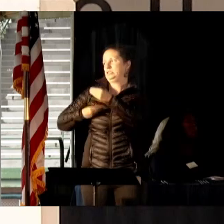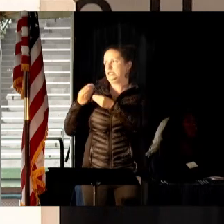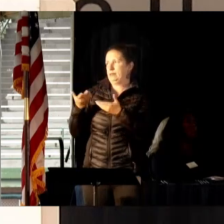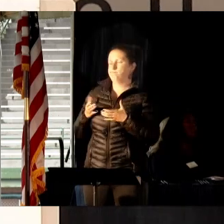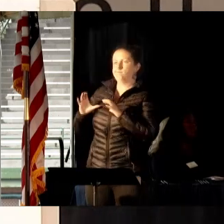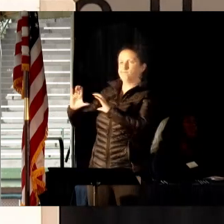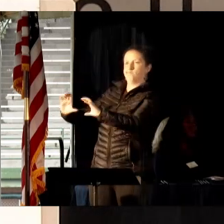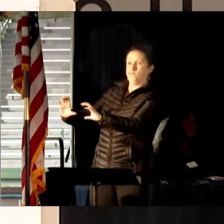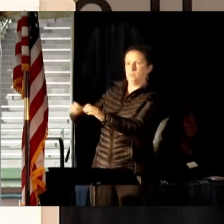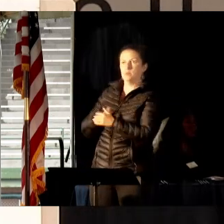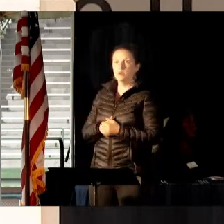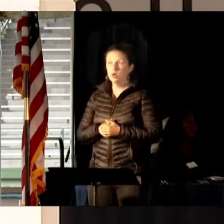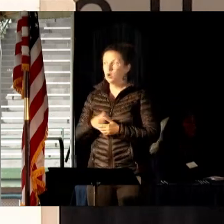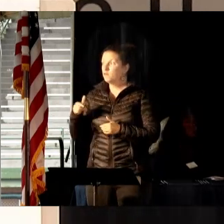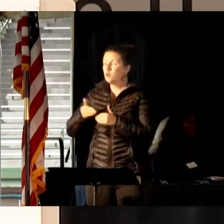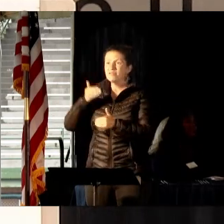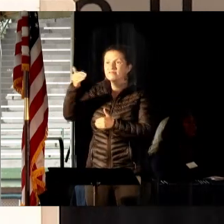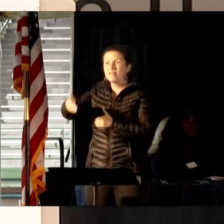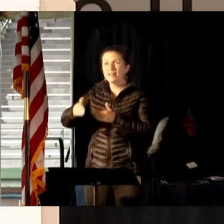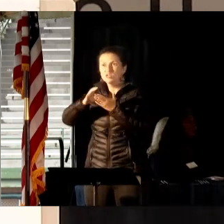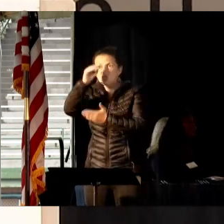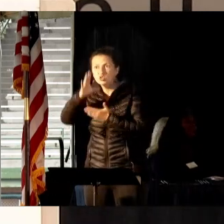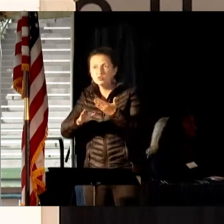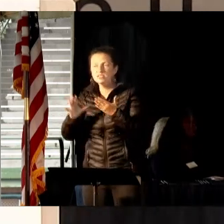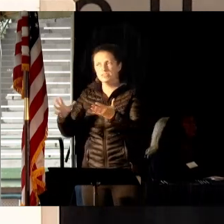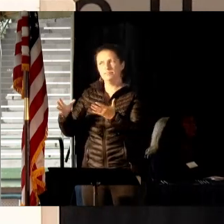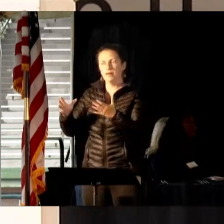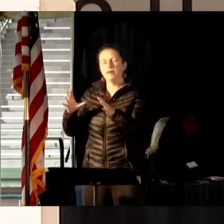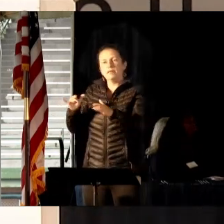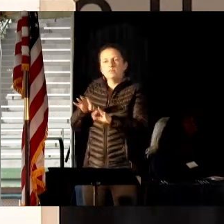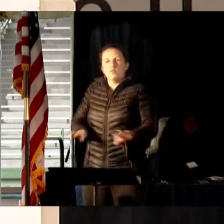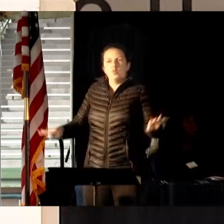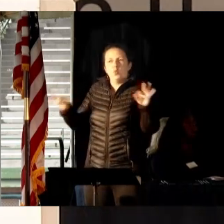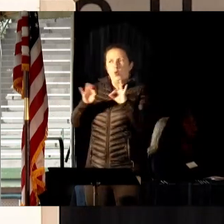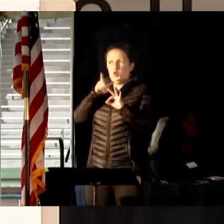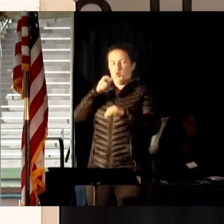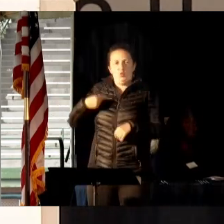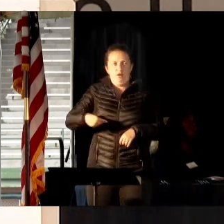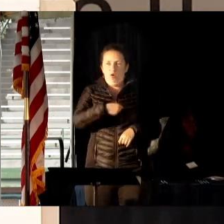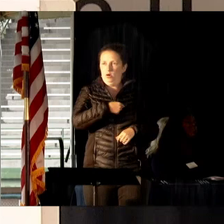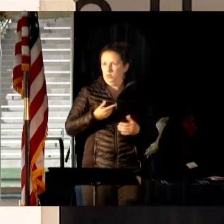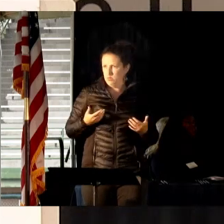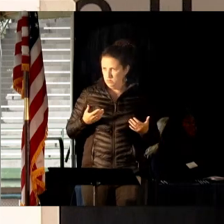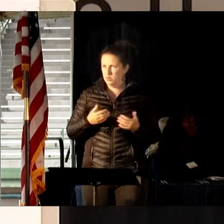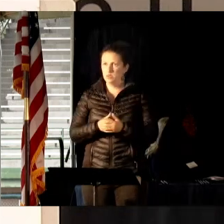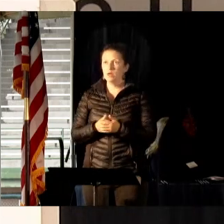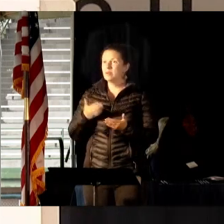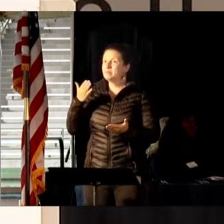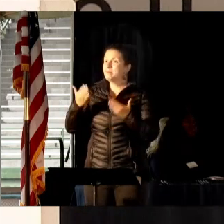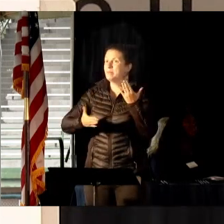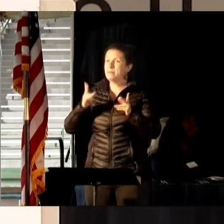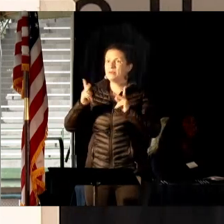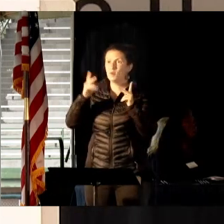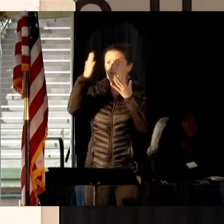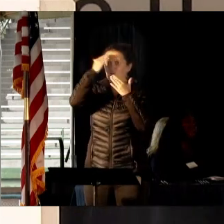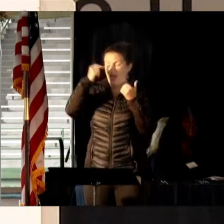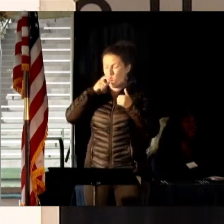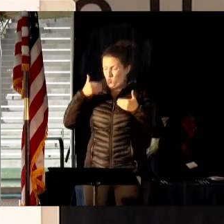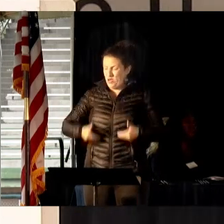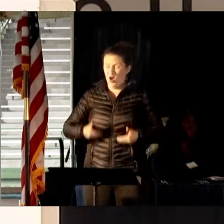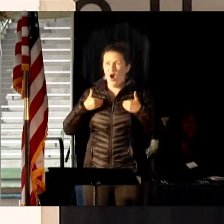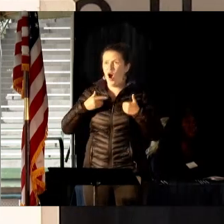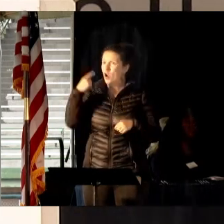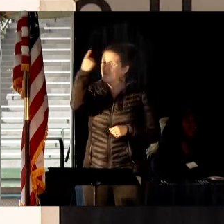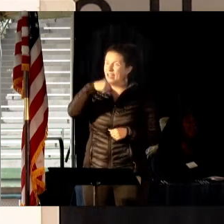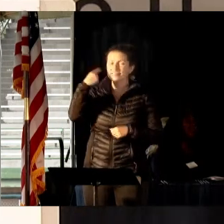What we pass on to the next wave of students is our defining factor. People may not remember our faces or our names, but they will remember how